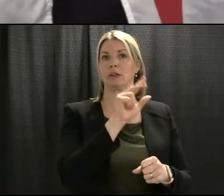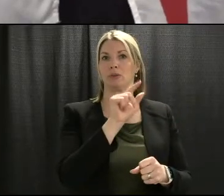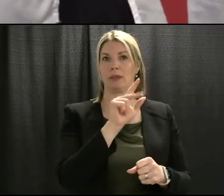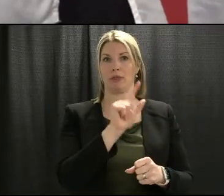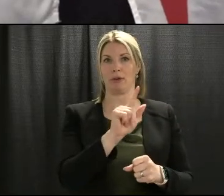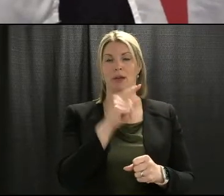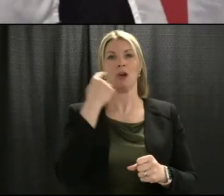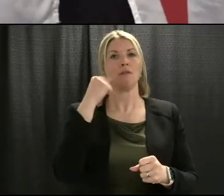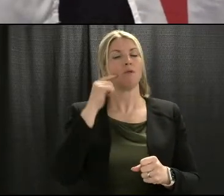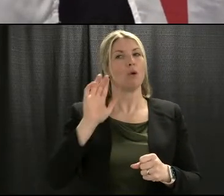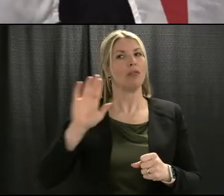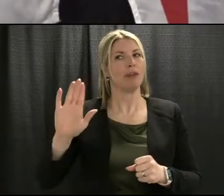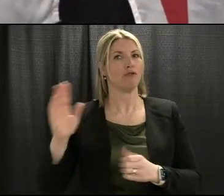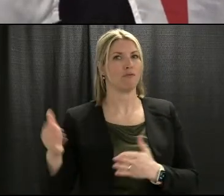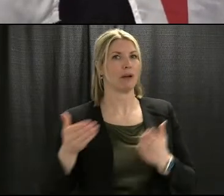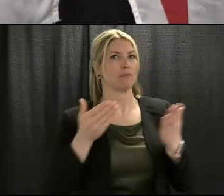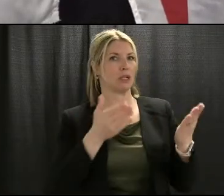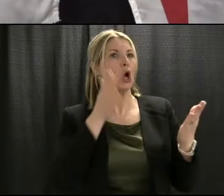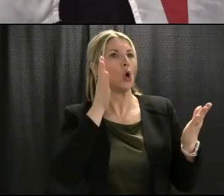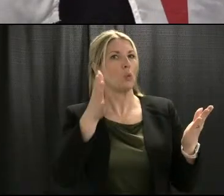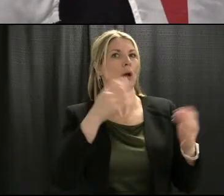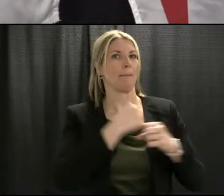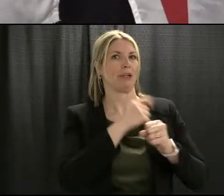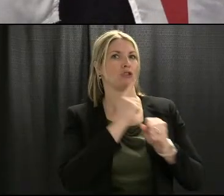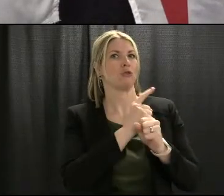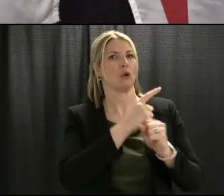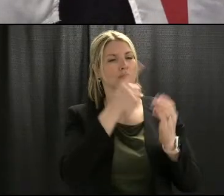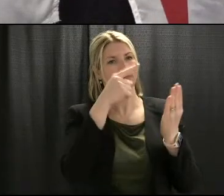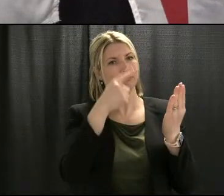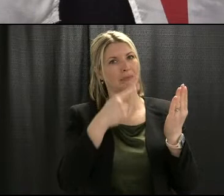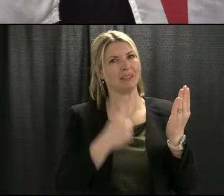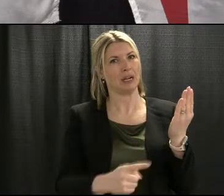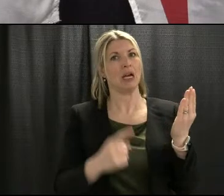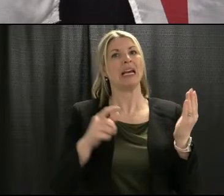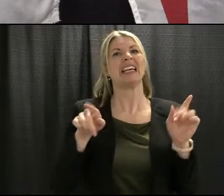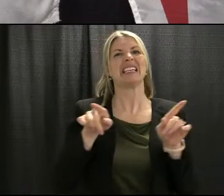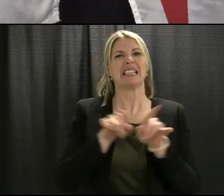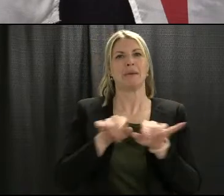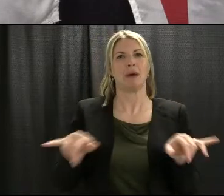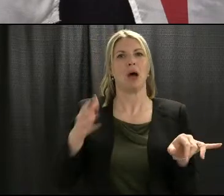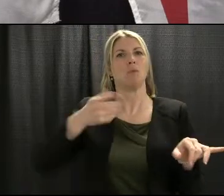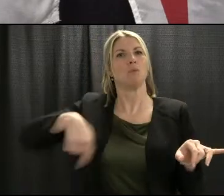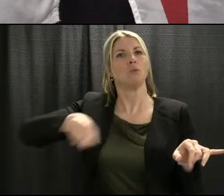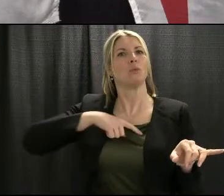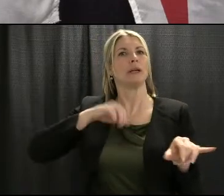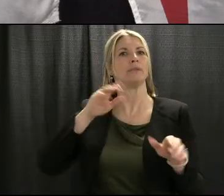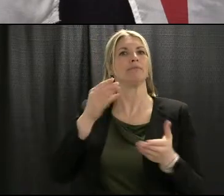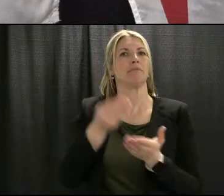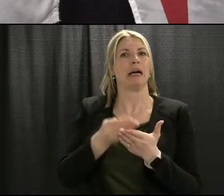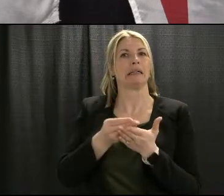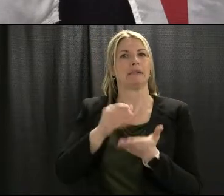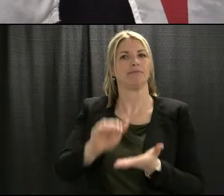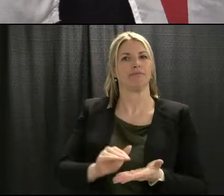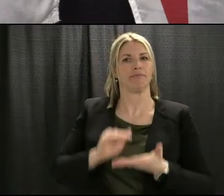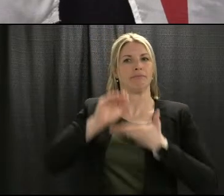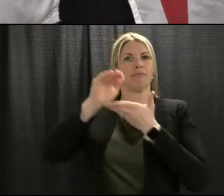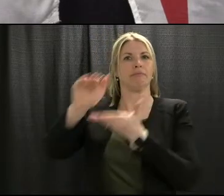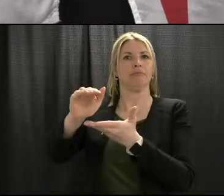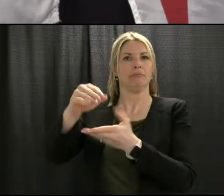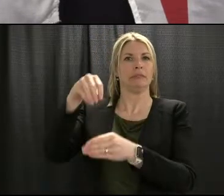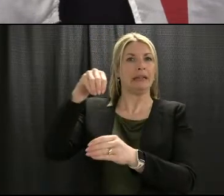Accord, with a record almost $4 billion investment in your health, for